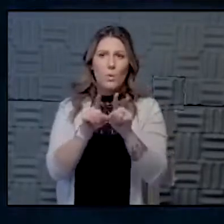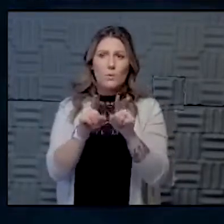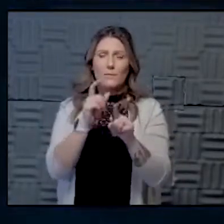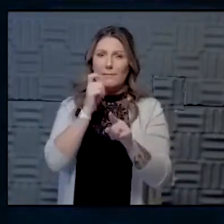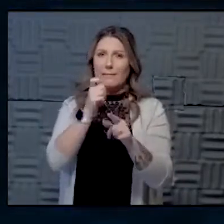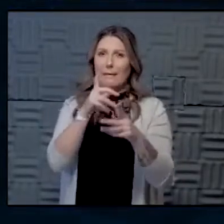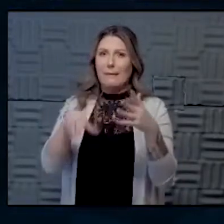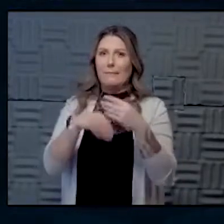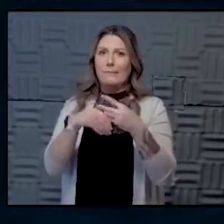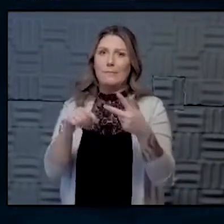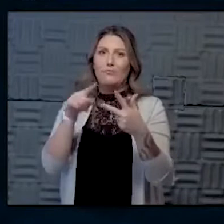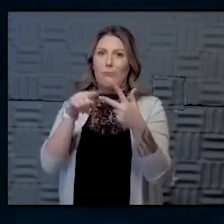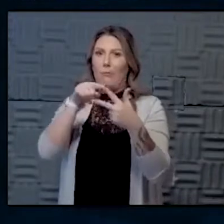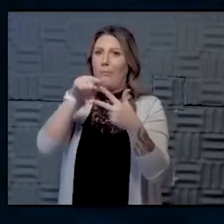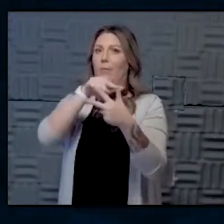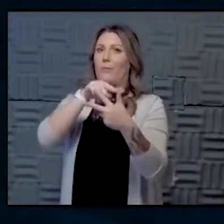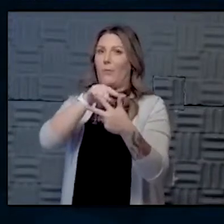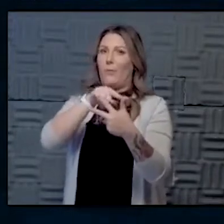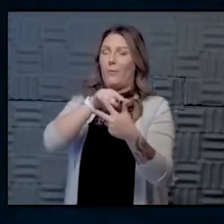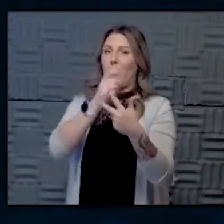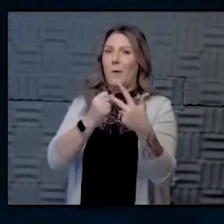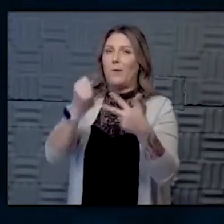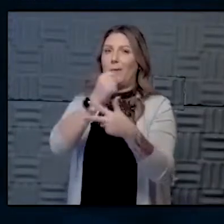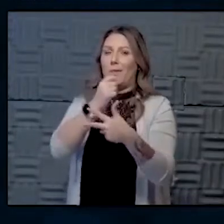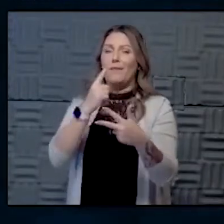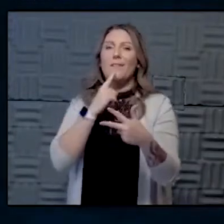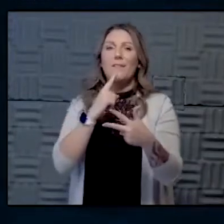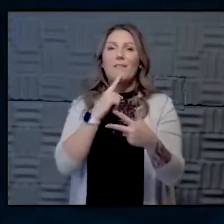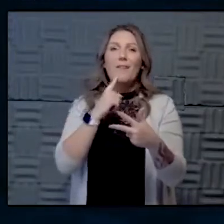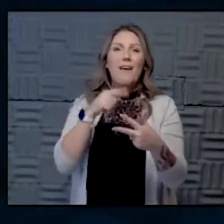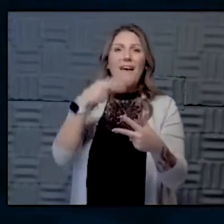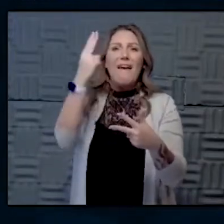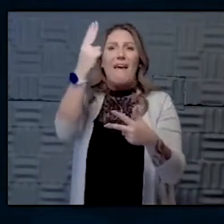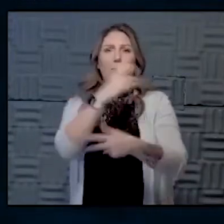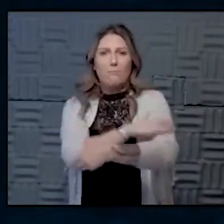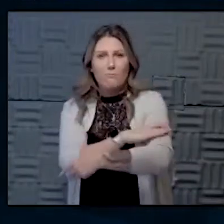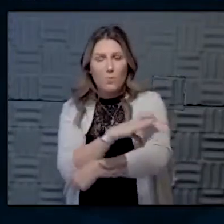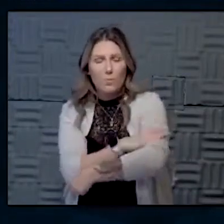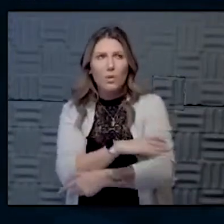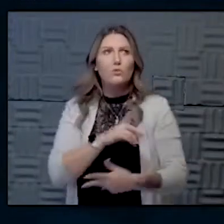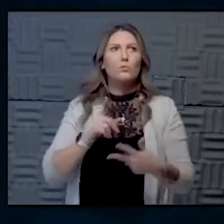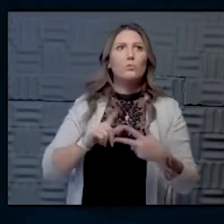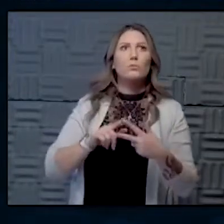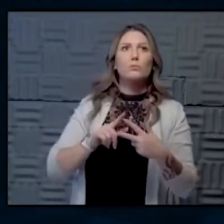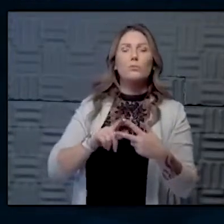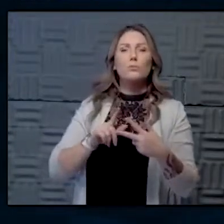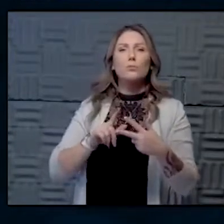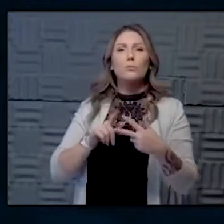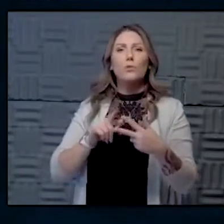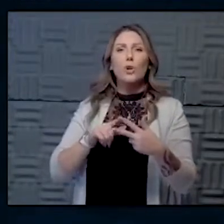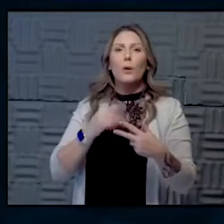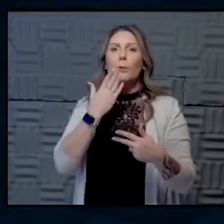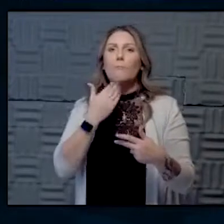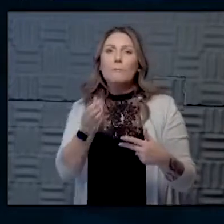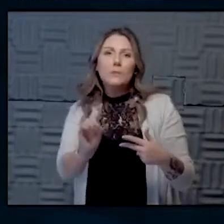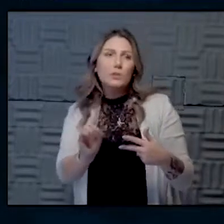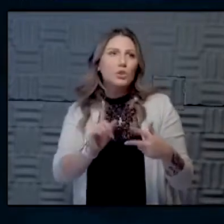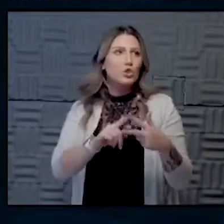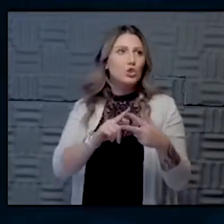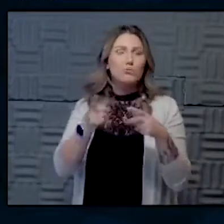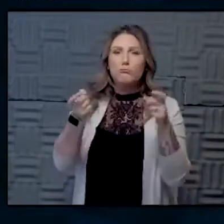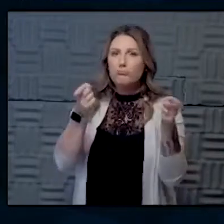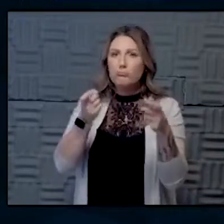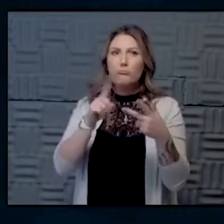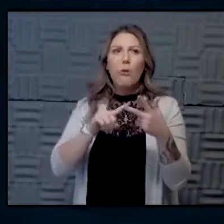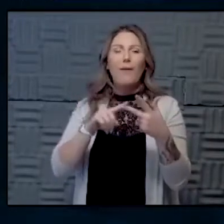three of the simple seven, and that's controlling hypertension or high blood pressure, as well as controlling blood sugars if you have diabetes,